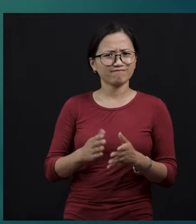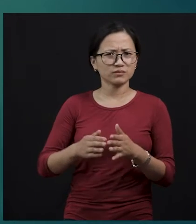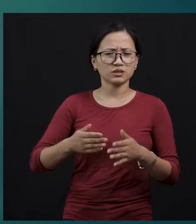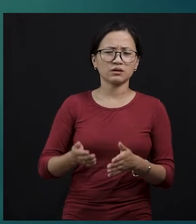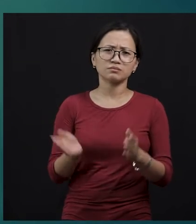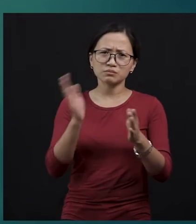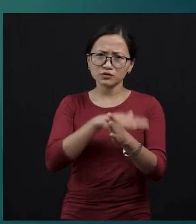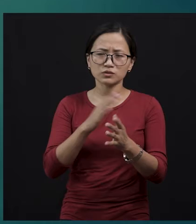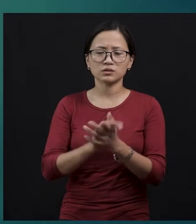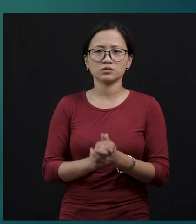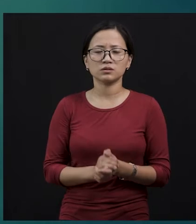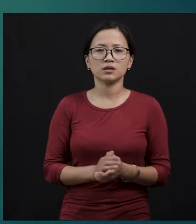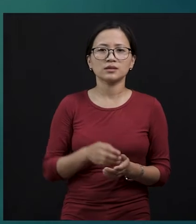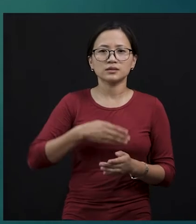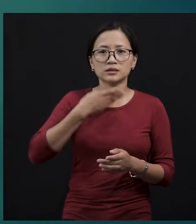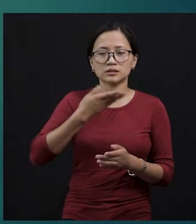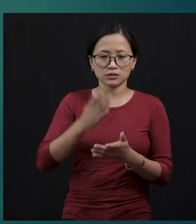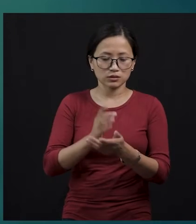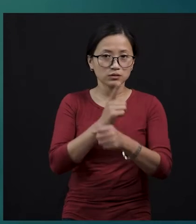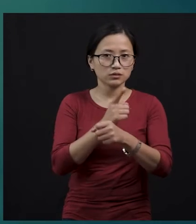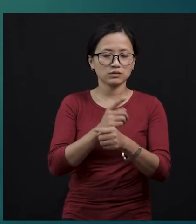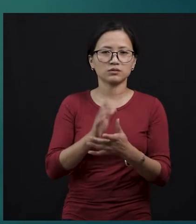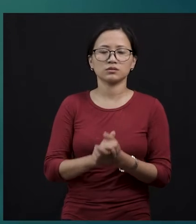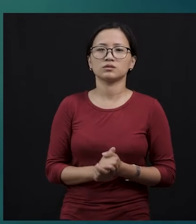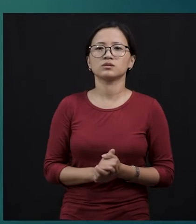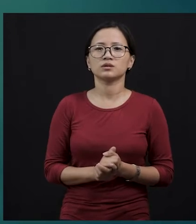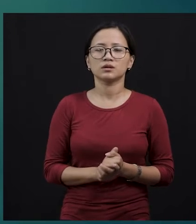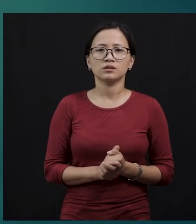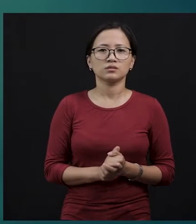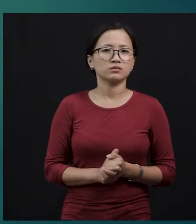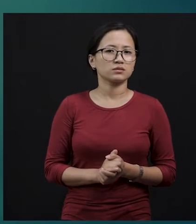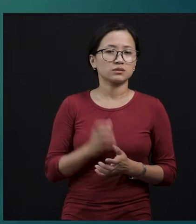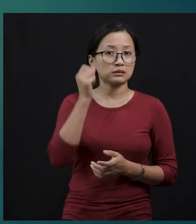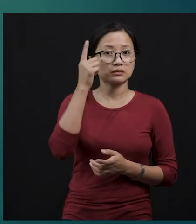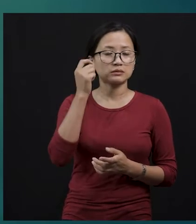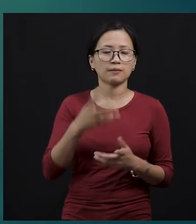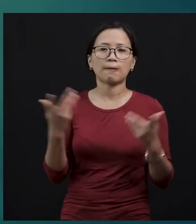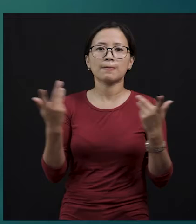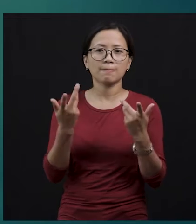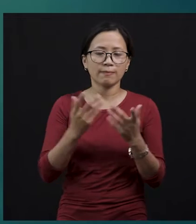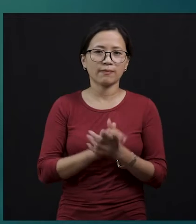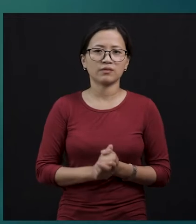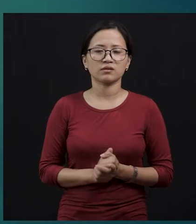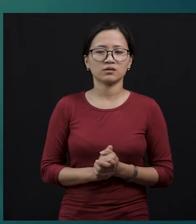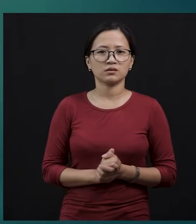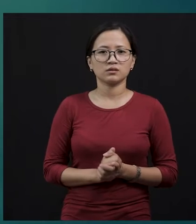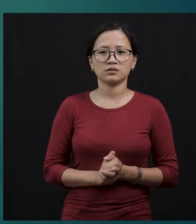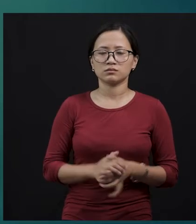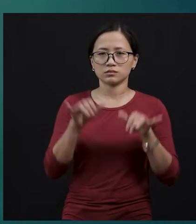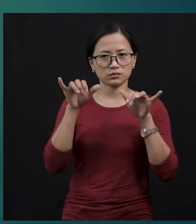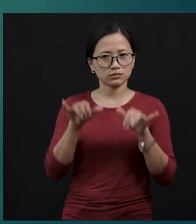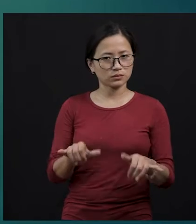becomes difficult for you to understand. So I want to request you once again, if you are moving around, I want you to just